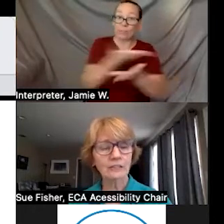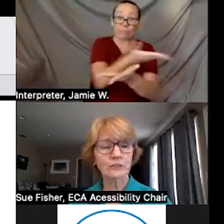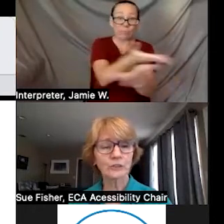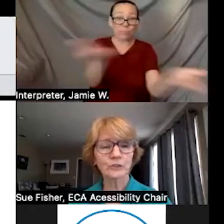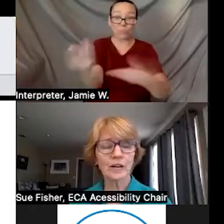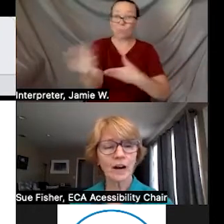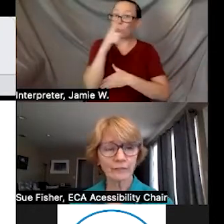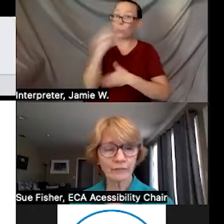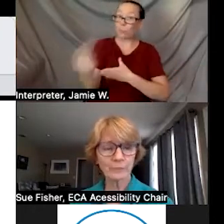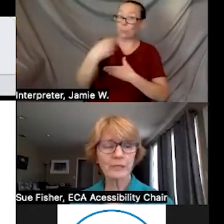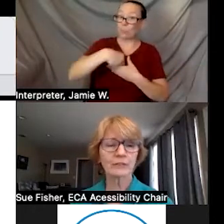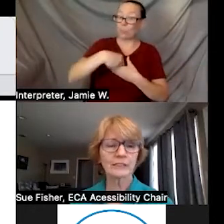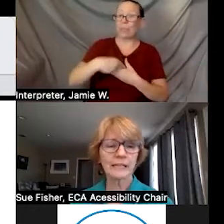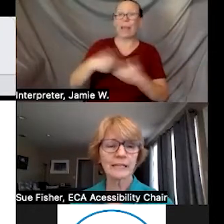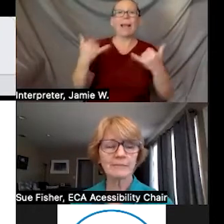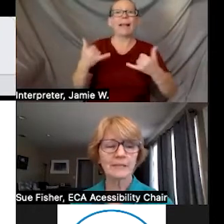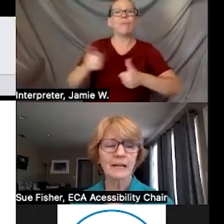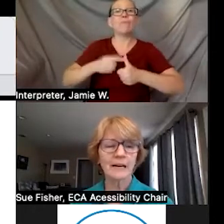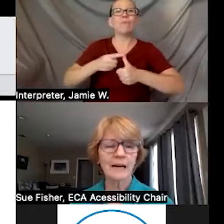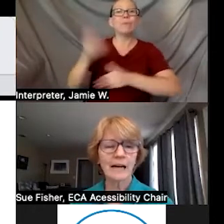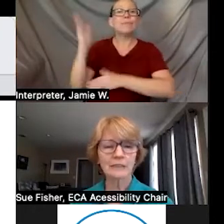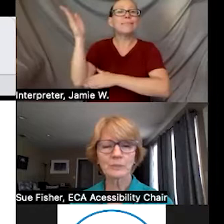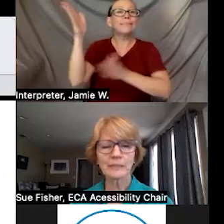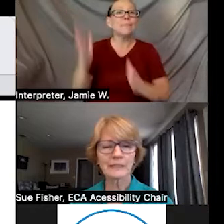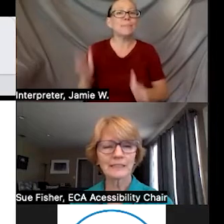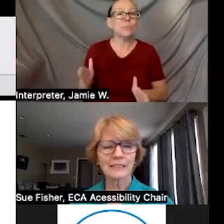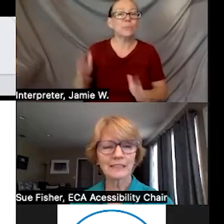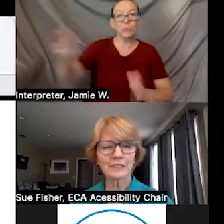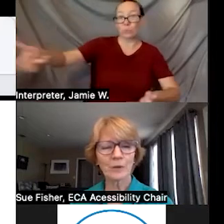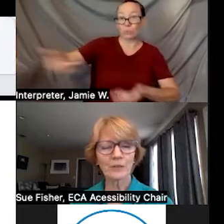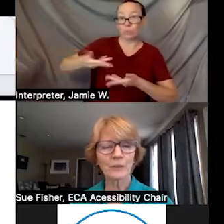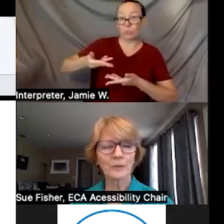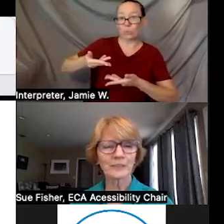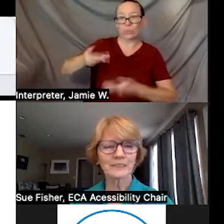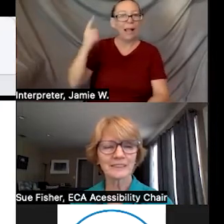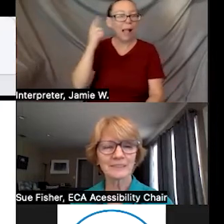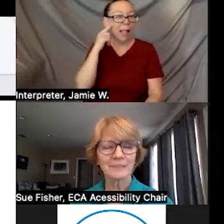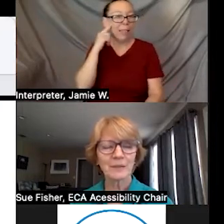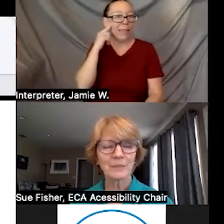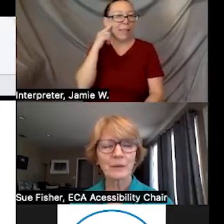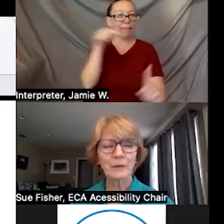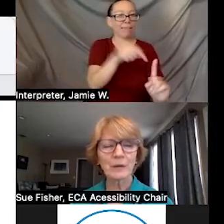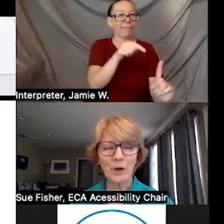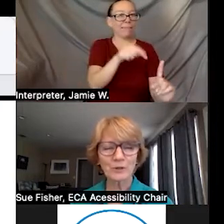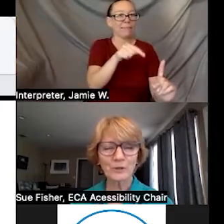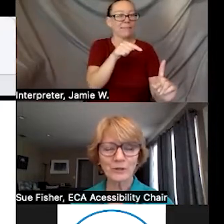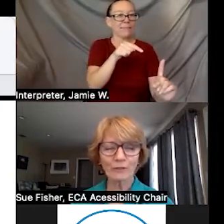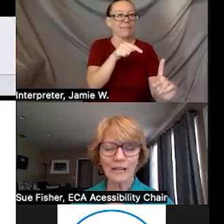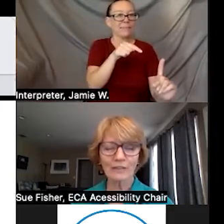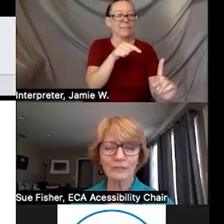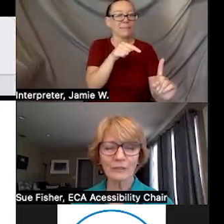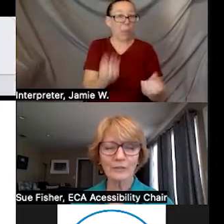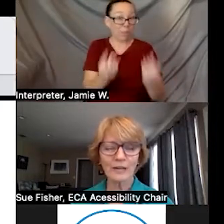I'll introduce our first speaker for today. I suspect that he is someone who is probably well known to an